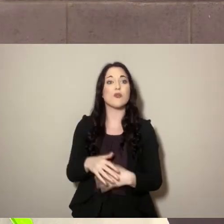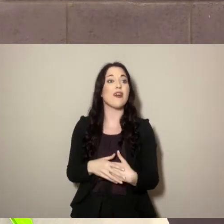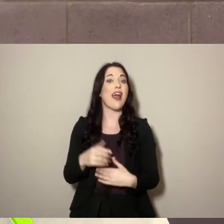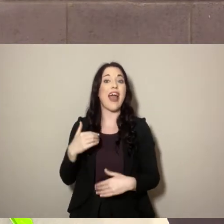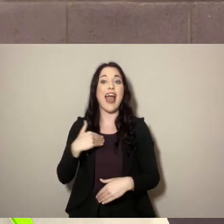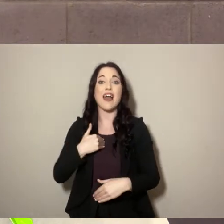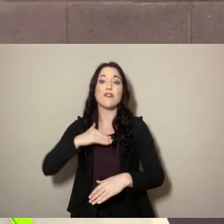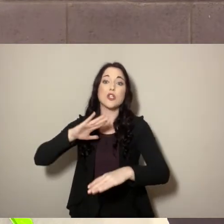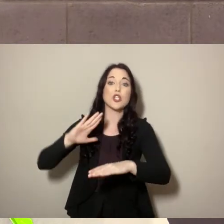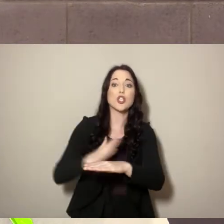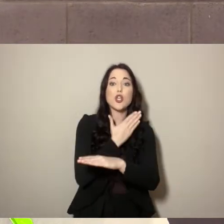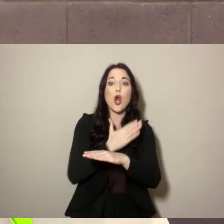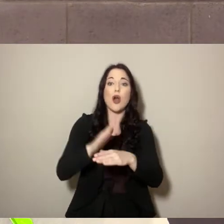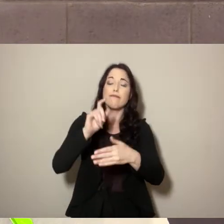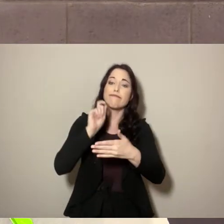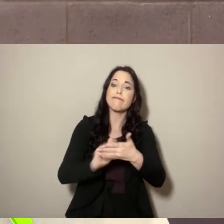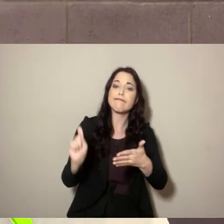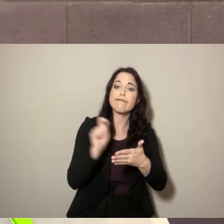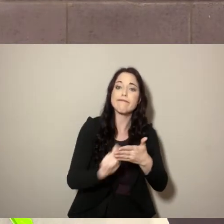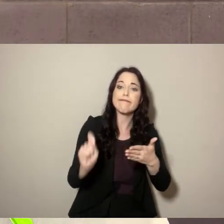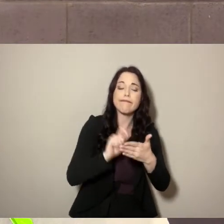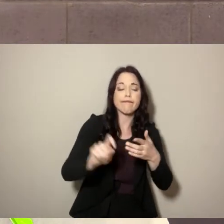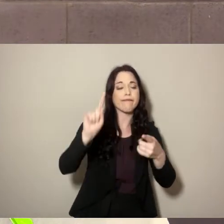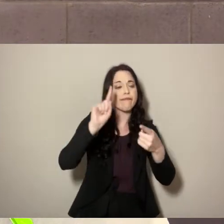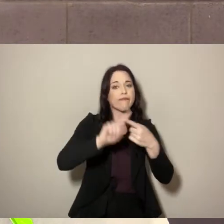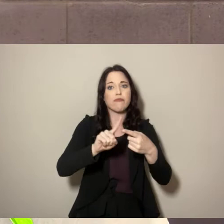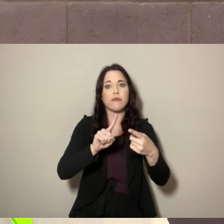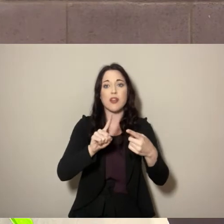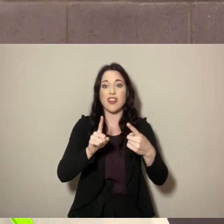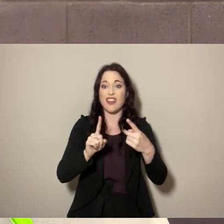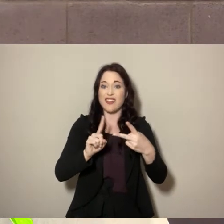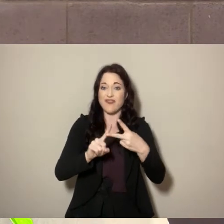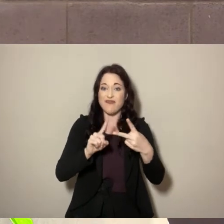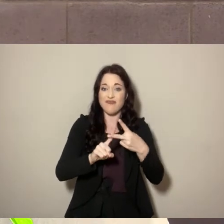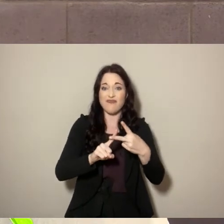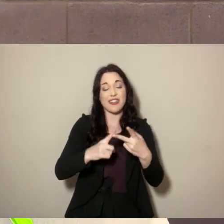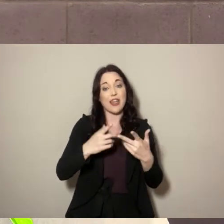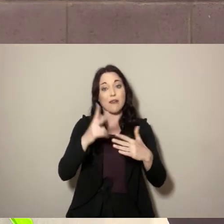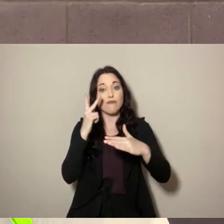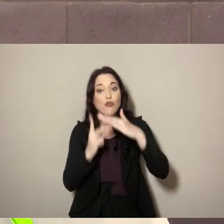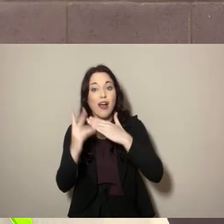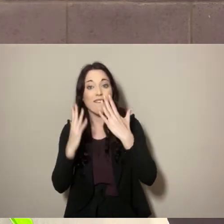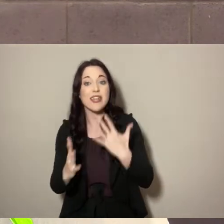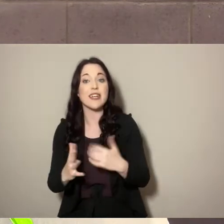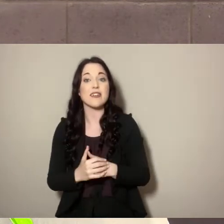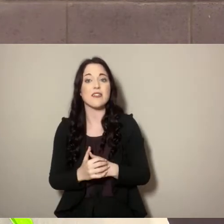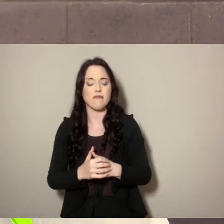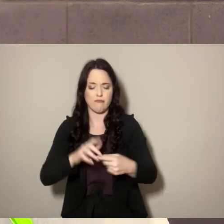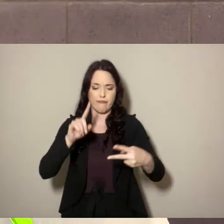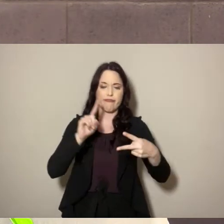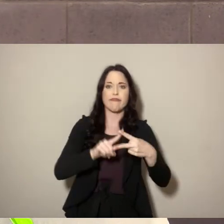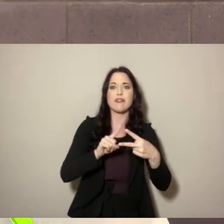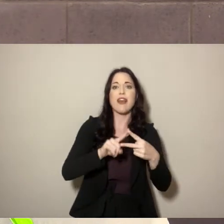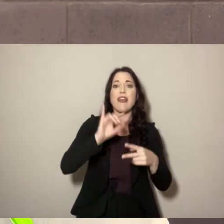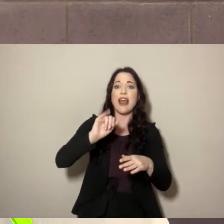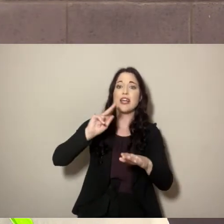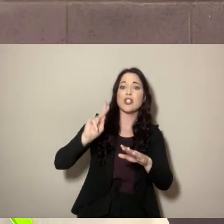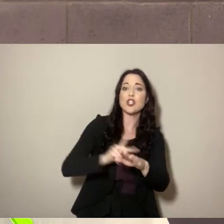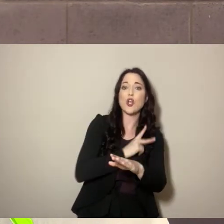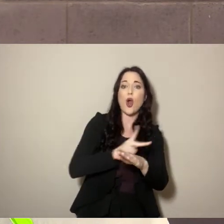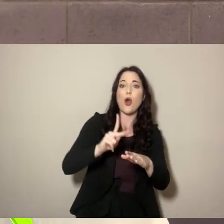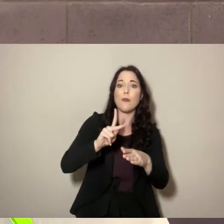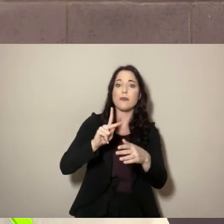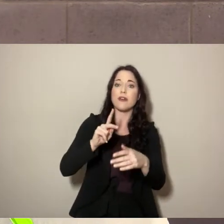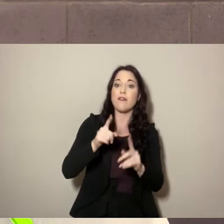Psalm 127 speaks about this foundational house that we're called to build. The psalmist writes, "If the